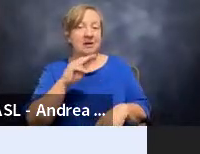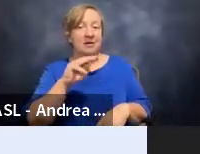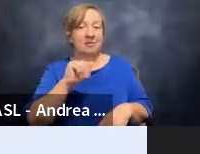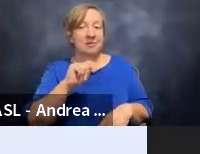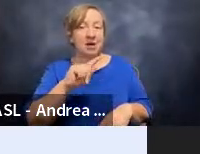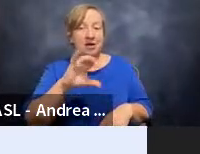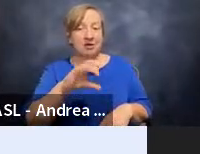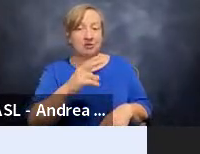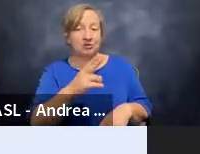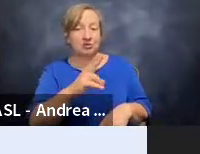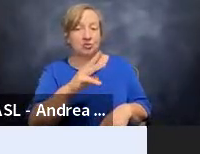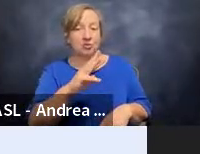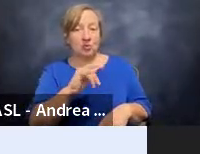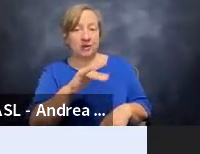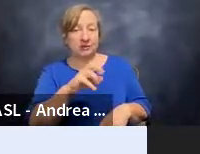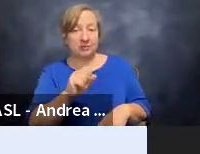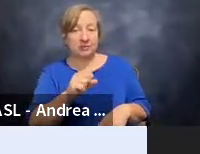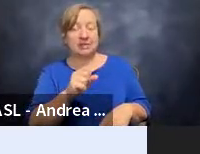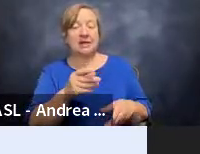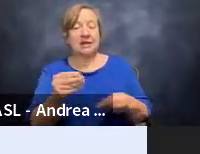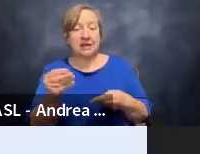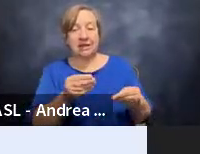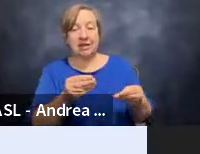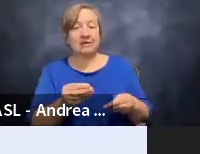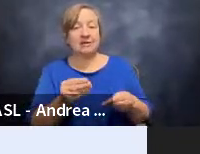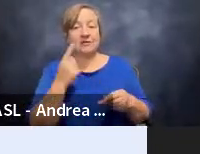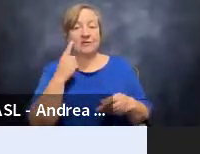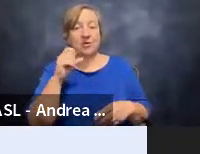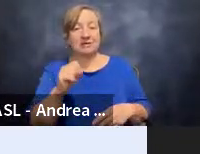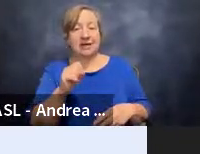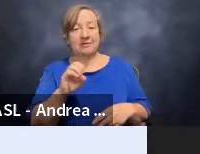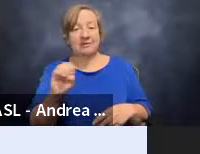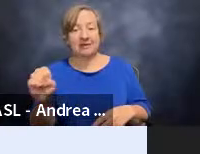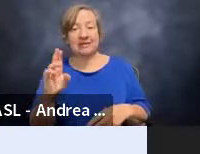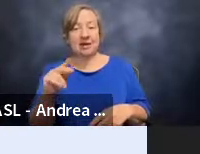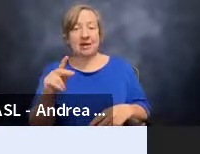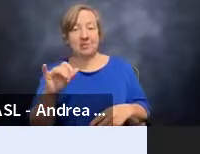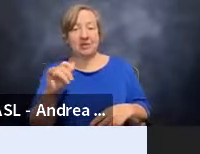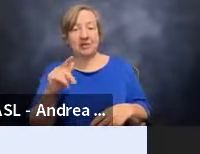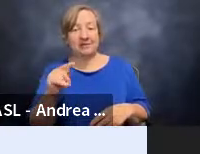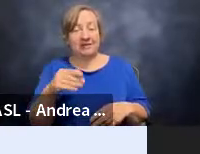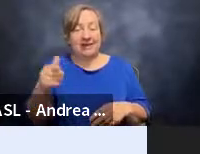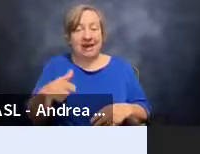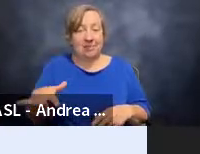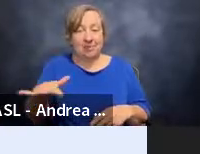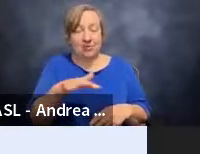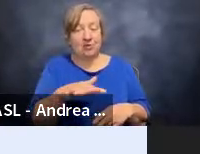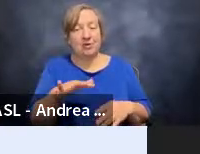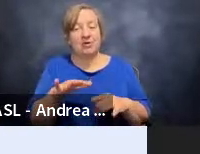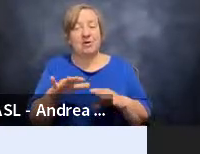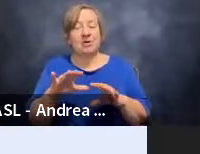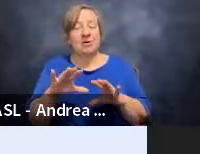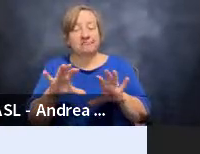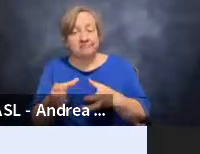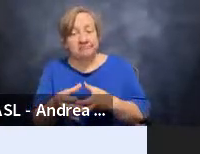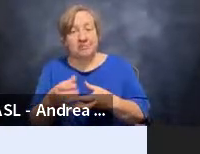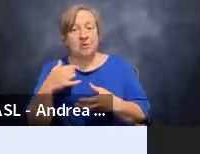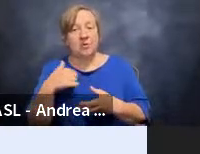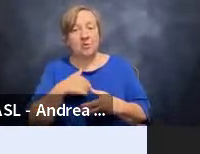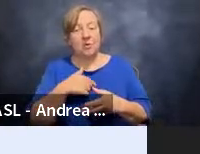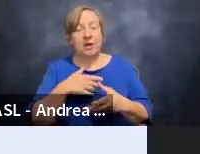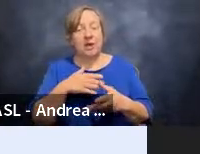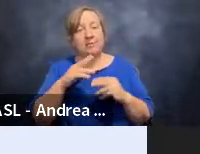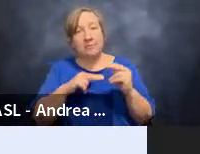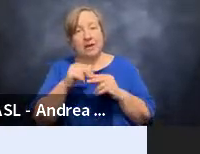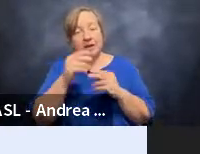Williams. I'm the Planning Liaison Manager at Southeast Uplift Neighborhood Coalition. We are a nonprofit that collaborates with the community to build informed, inclusive,